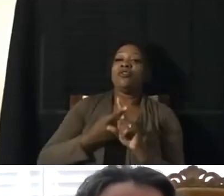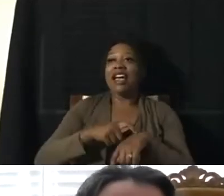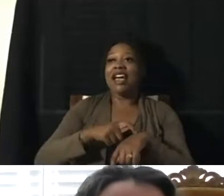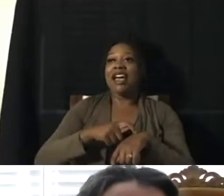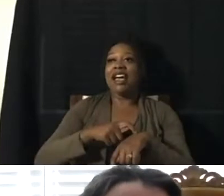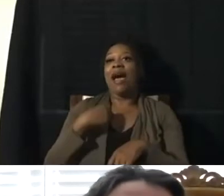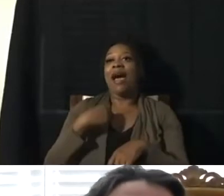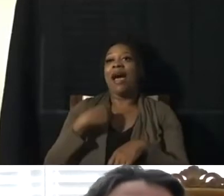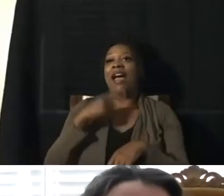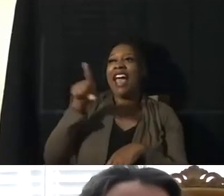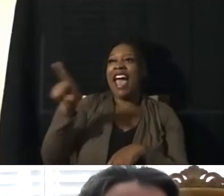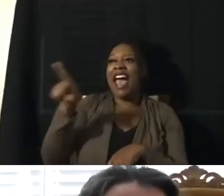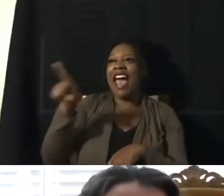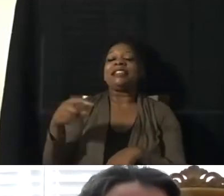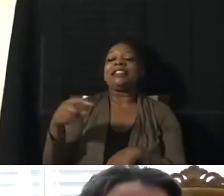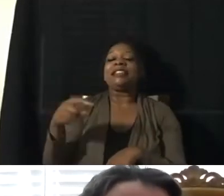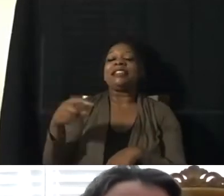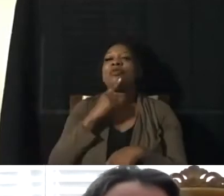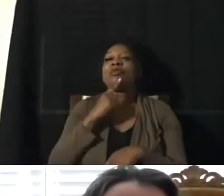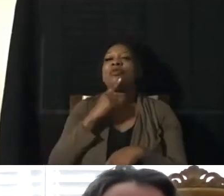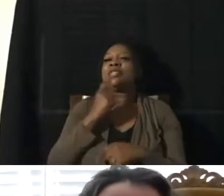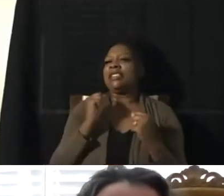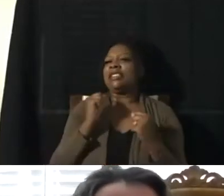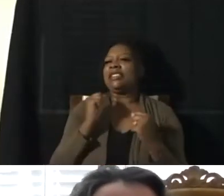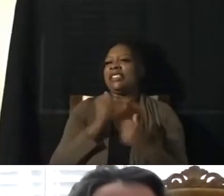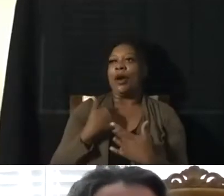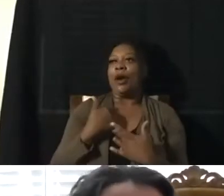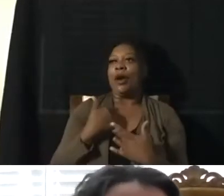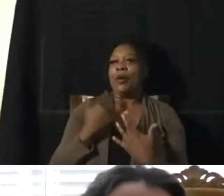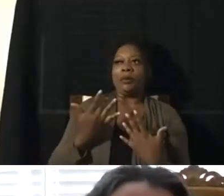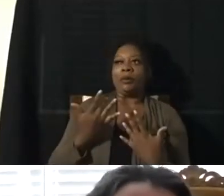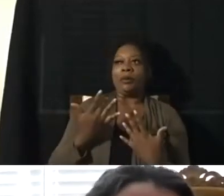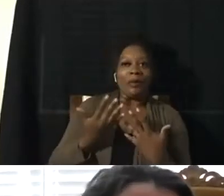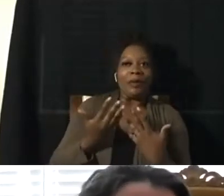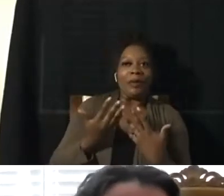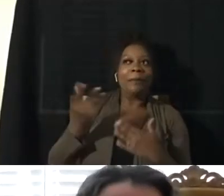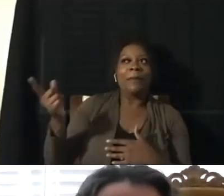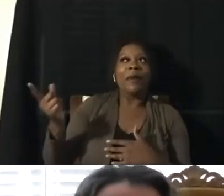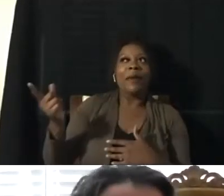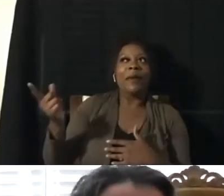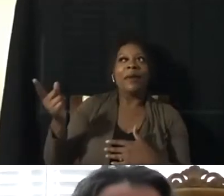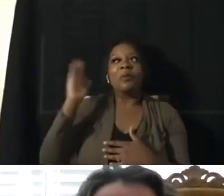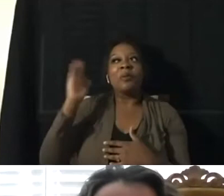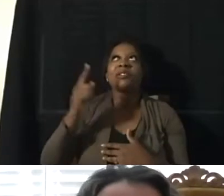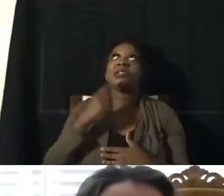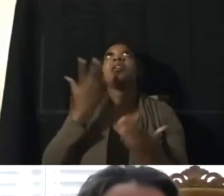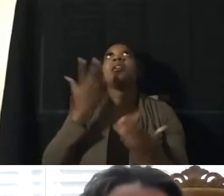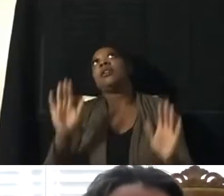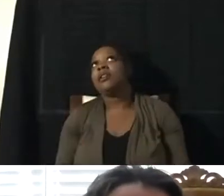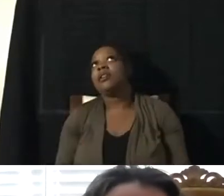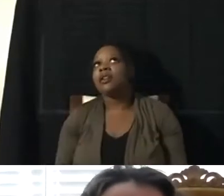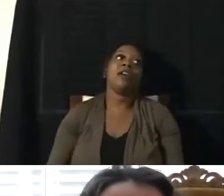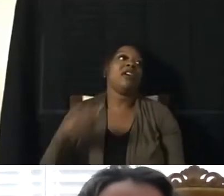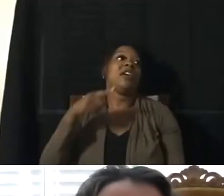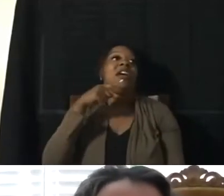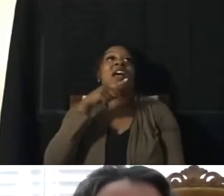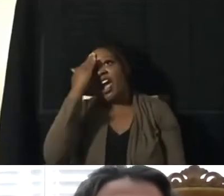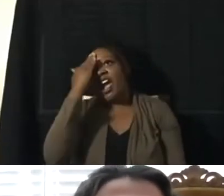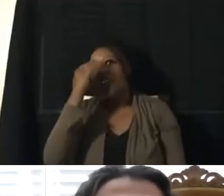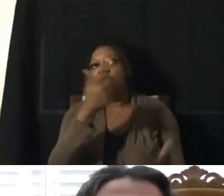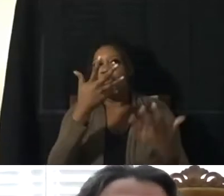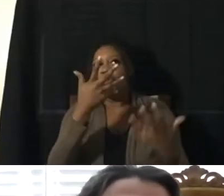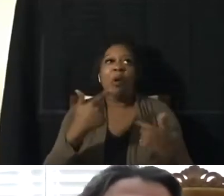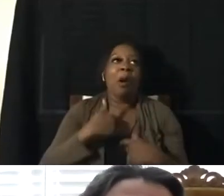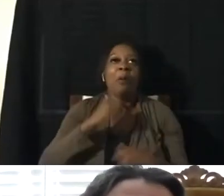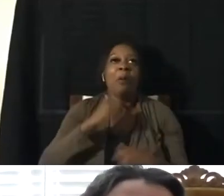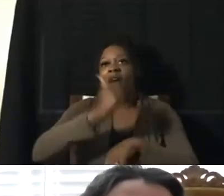was waiting for somebody to be like, "Oh God, here it comes. She's gonna want us to redo the whole damn thing." And